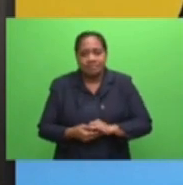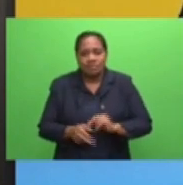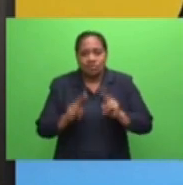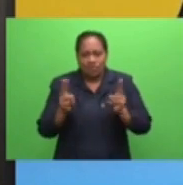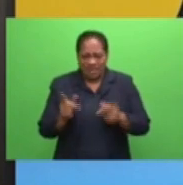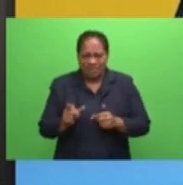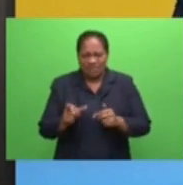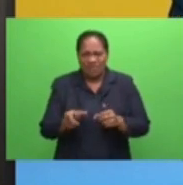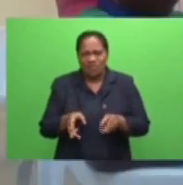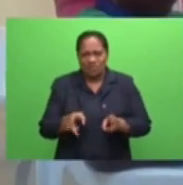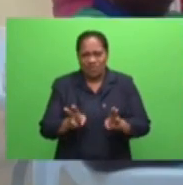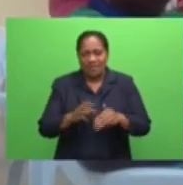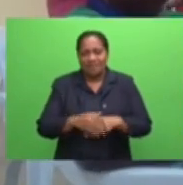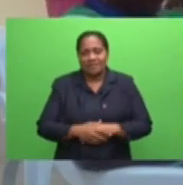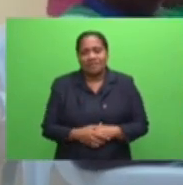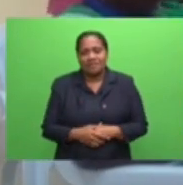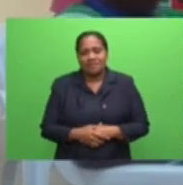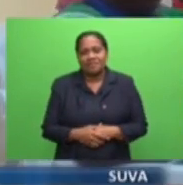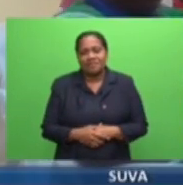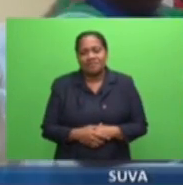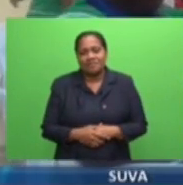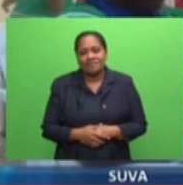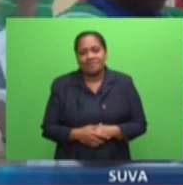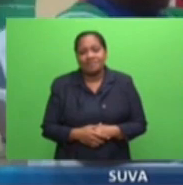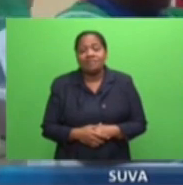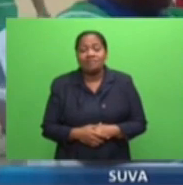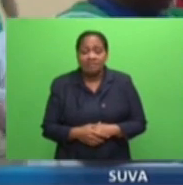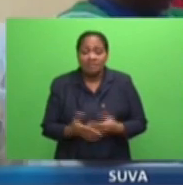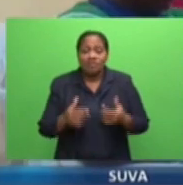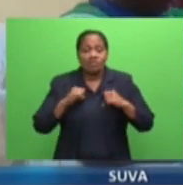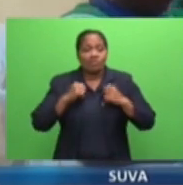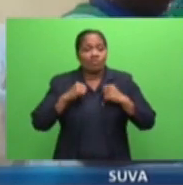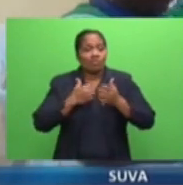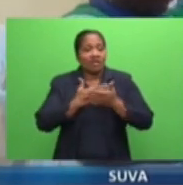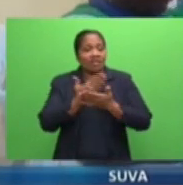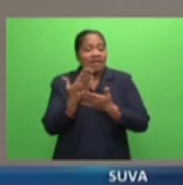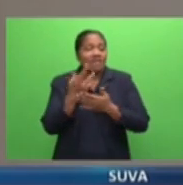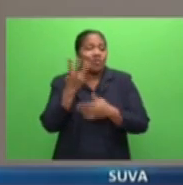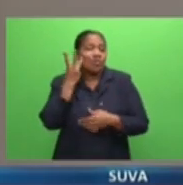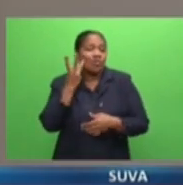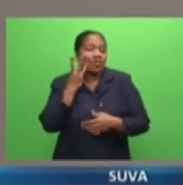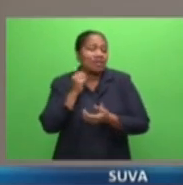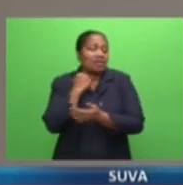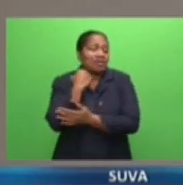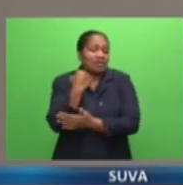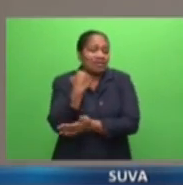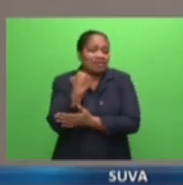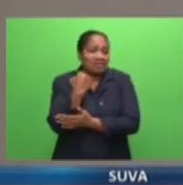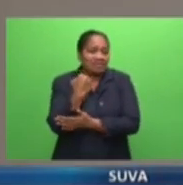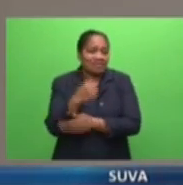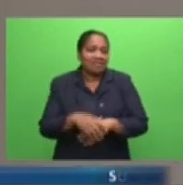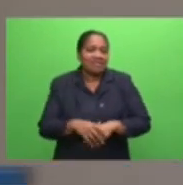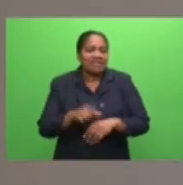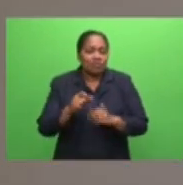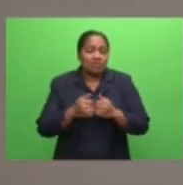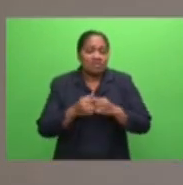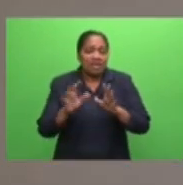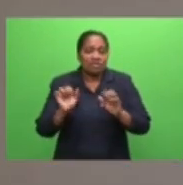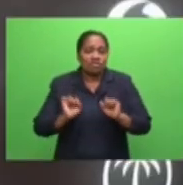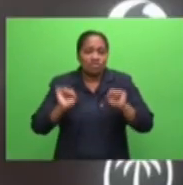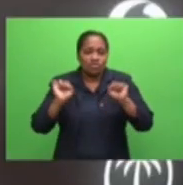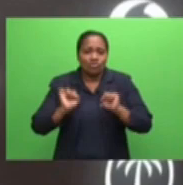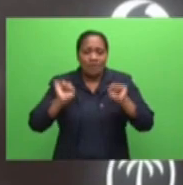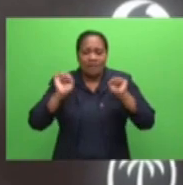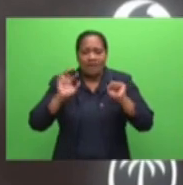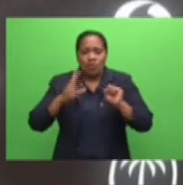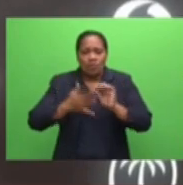with the details. It's a proud day for women's rugby as FRU officially started the journey for Women's High Performance Unit.